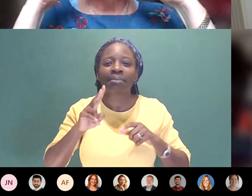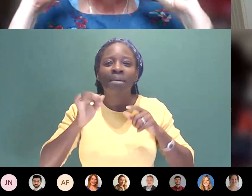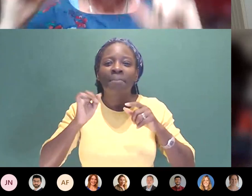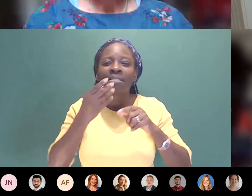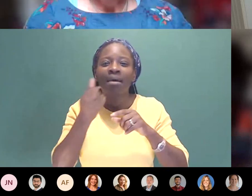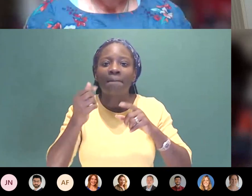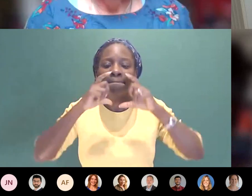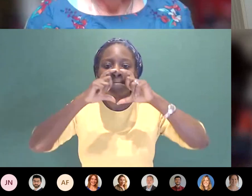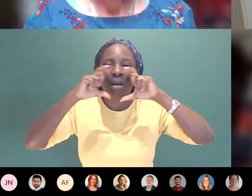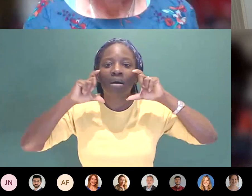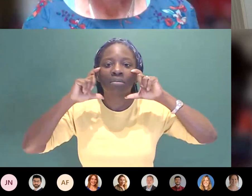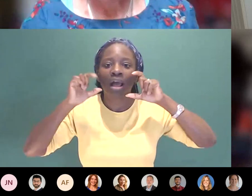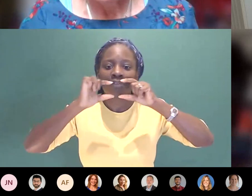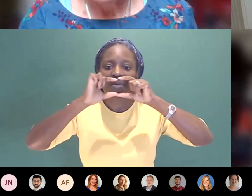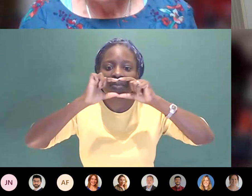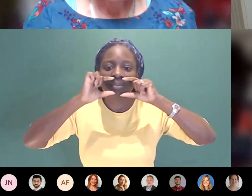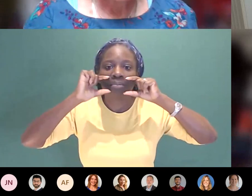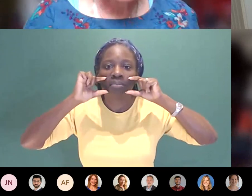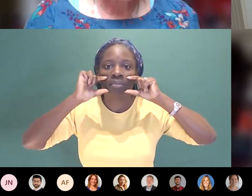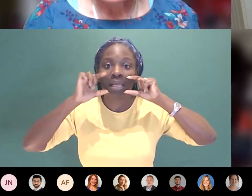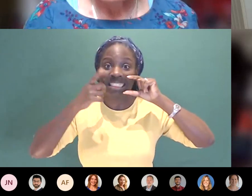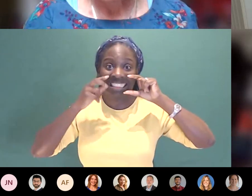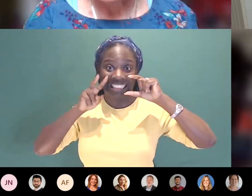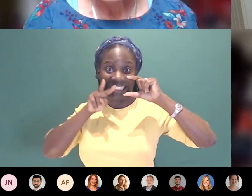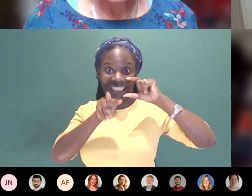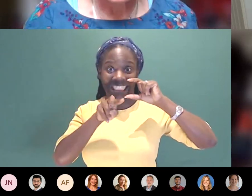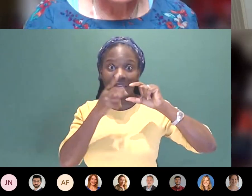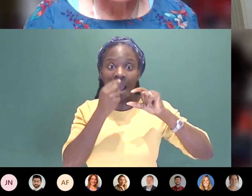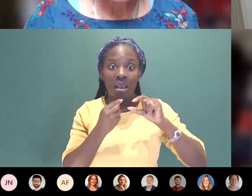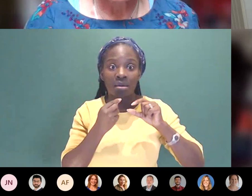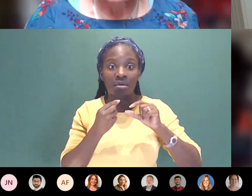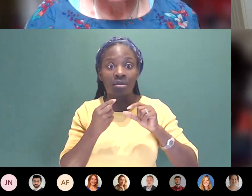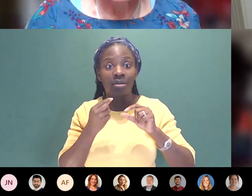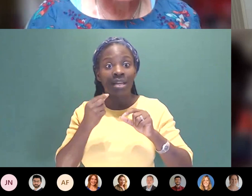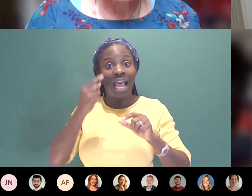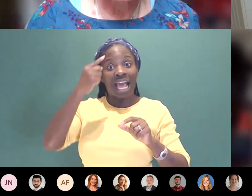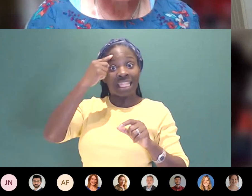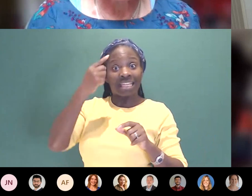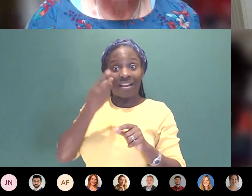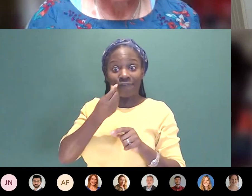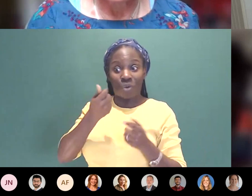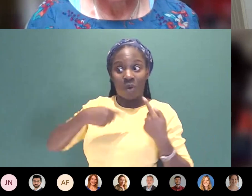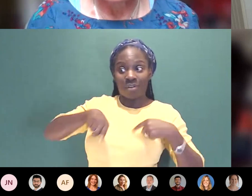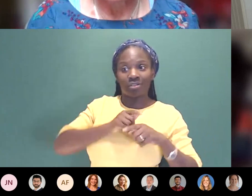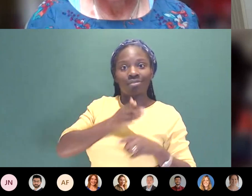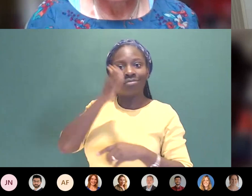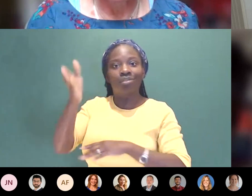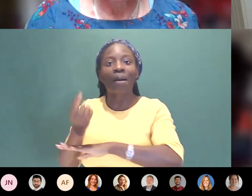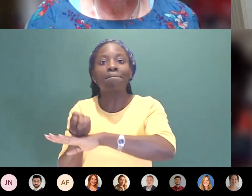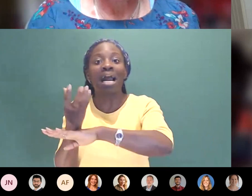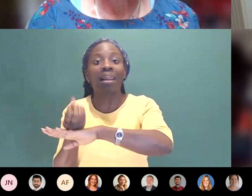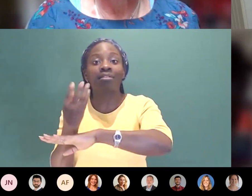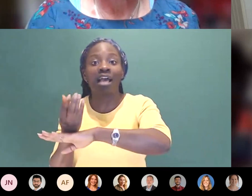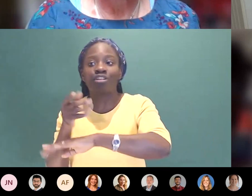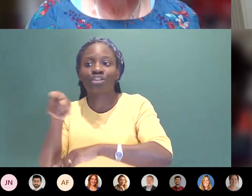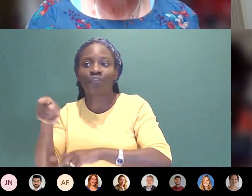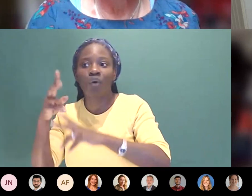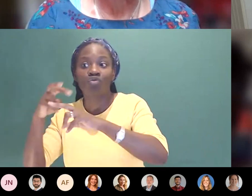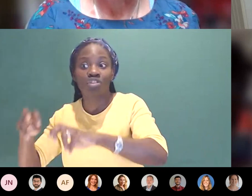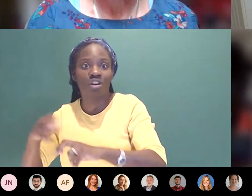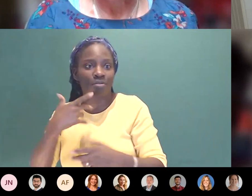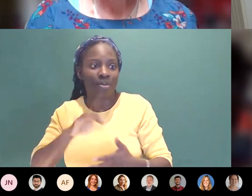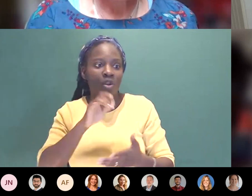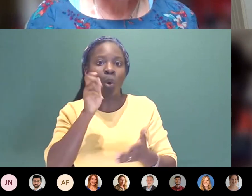here, which actually a couple of us are just about to go to Bangladesh to do some work, and we've ordered those